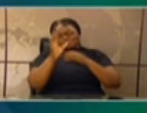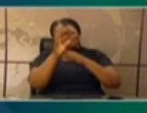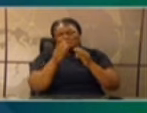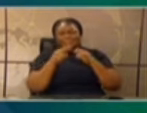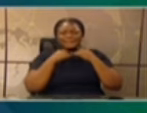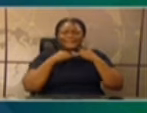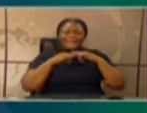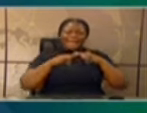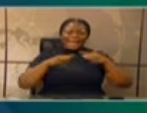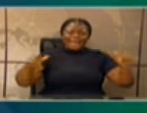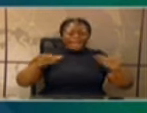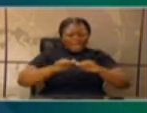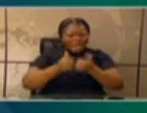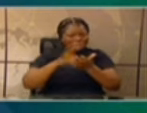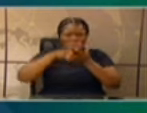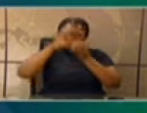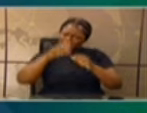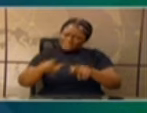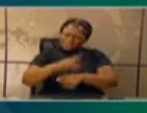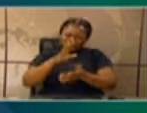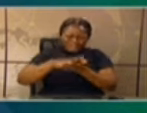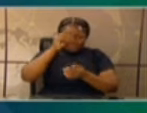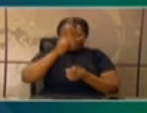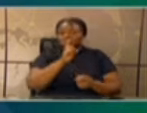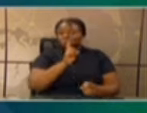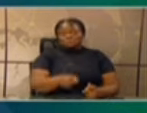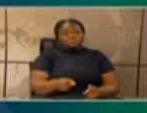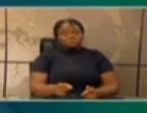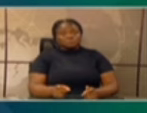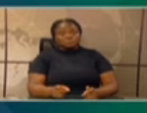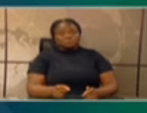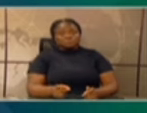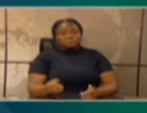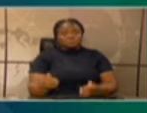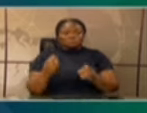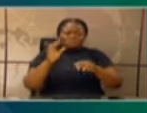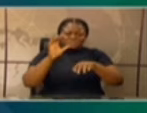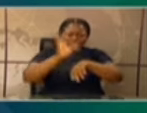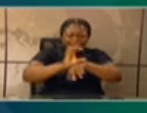I am telling you, me, if I were the president, I would decouple religion from education.